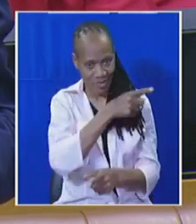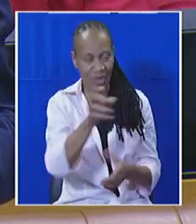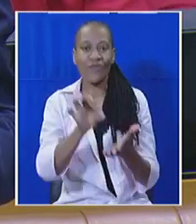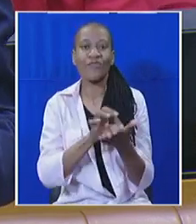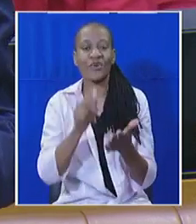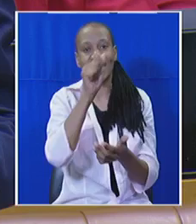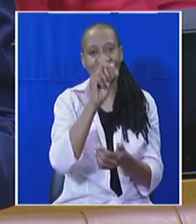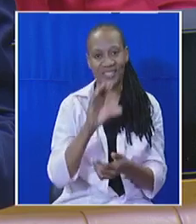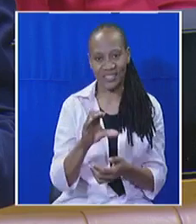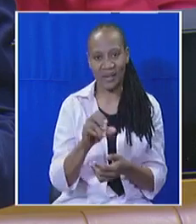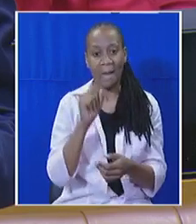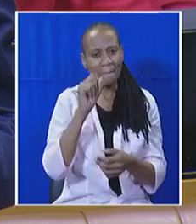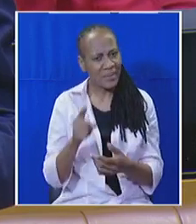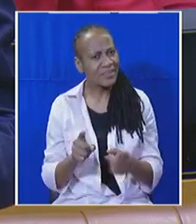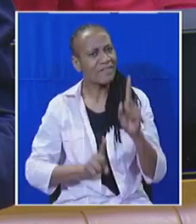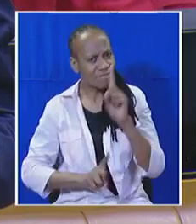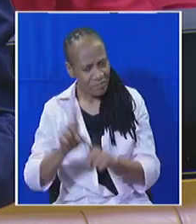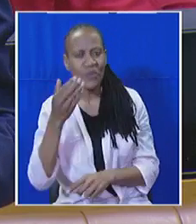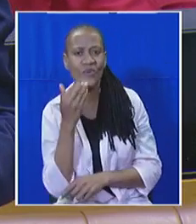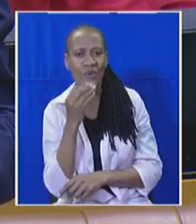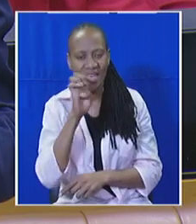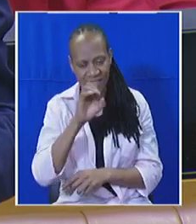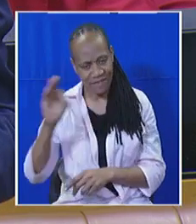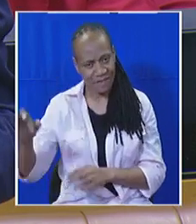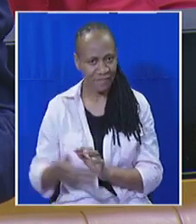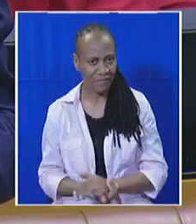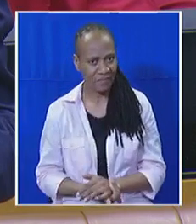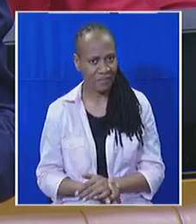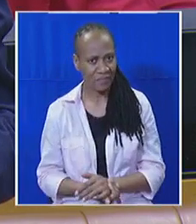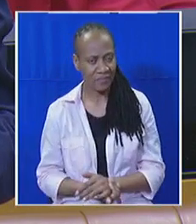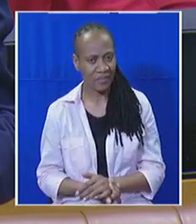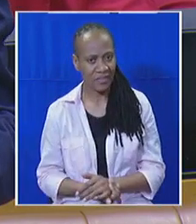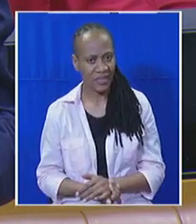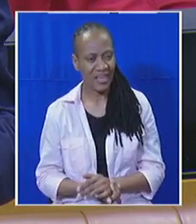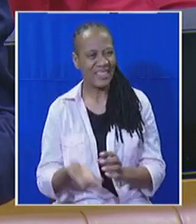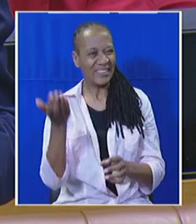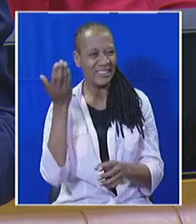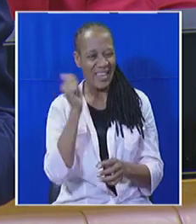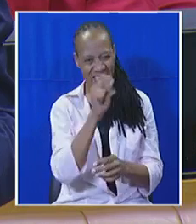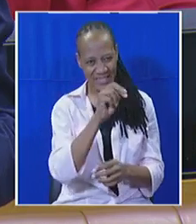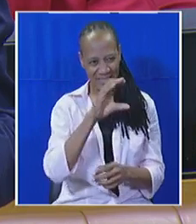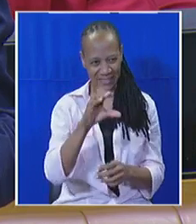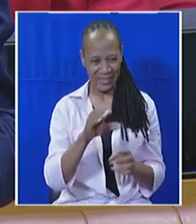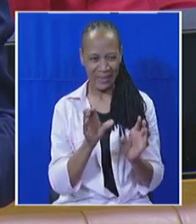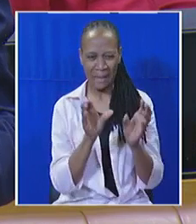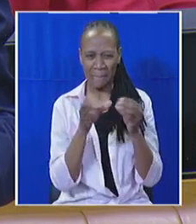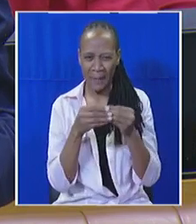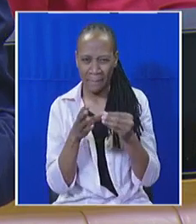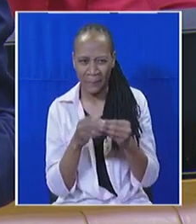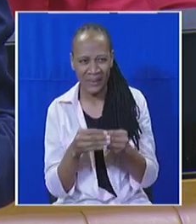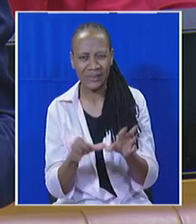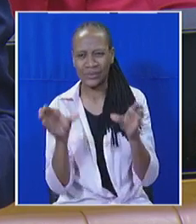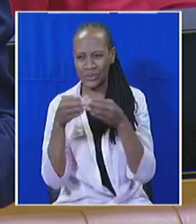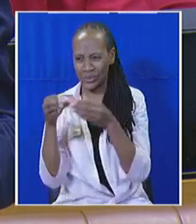national leadership and officials of the ANC Youth Desk, its former leaders, ANC regional and provincial leaders went